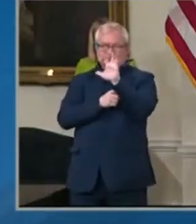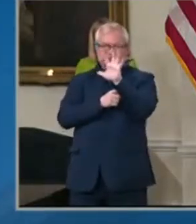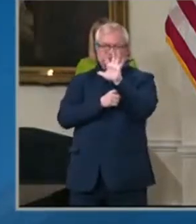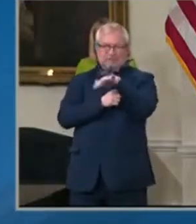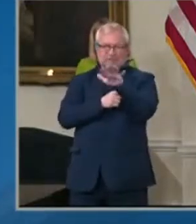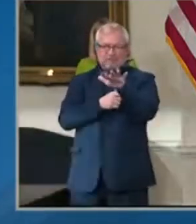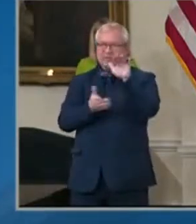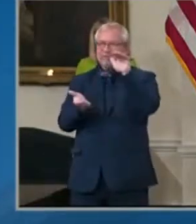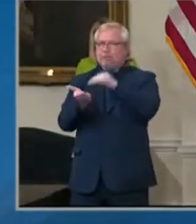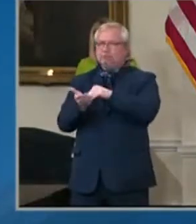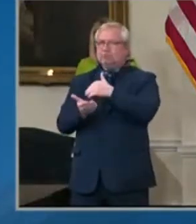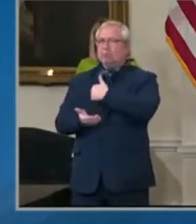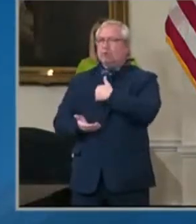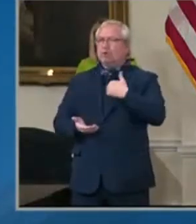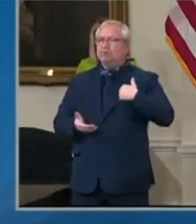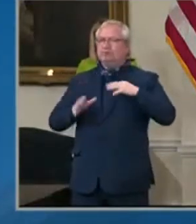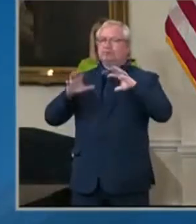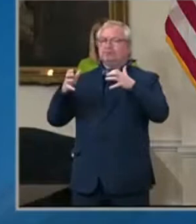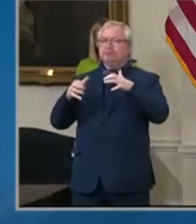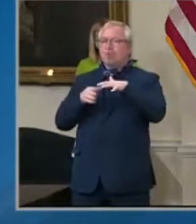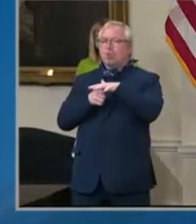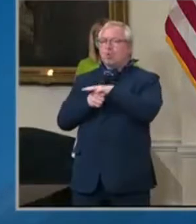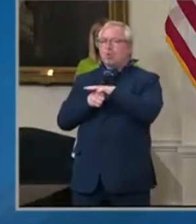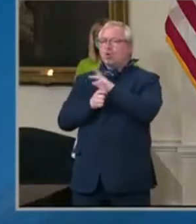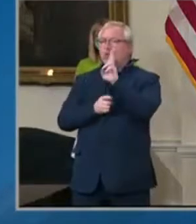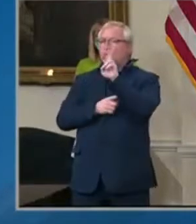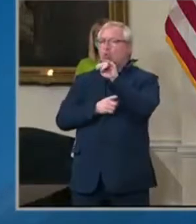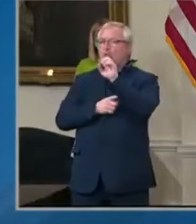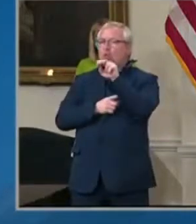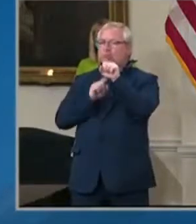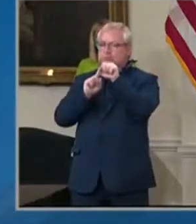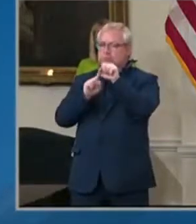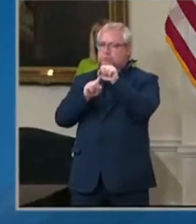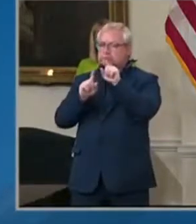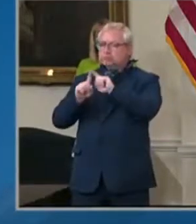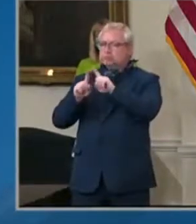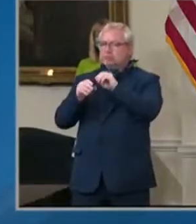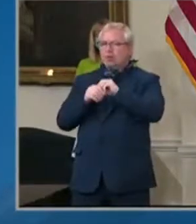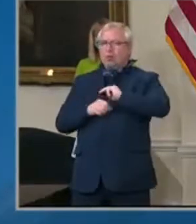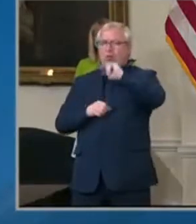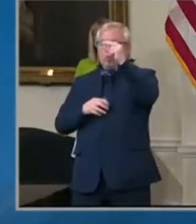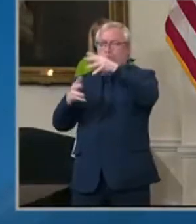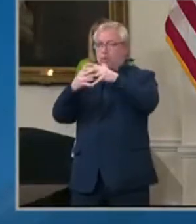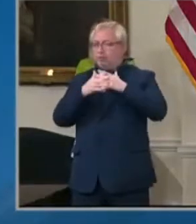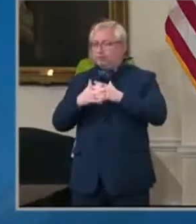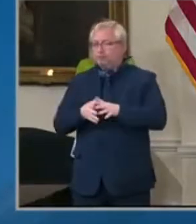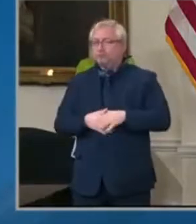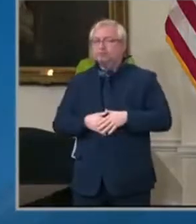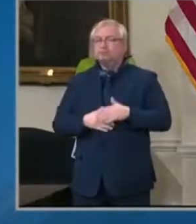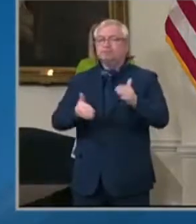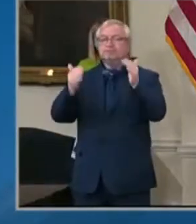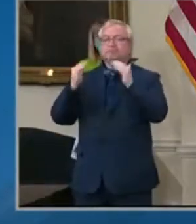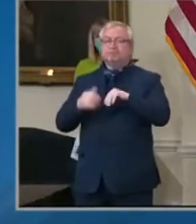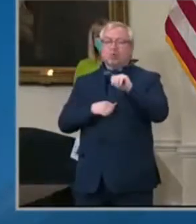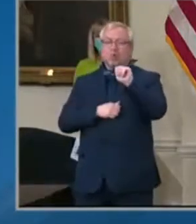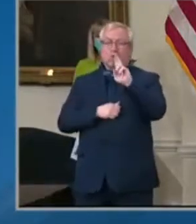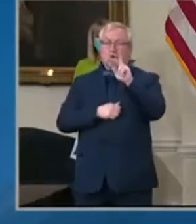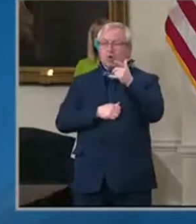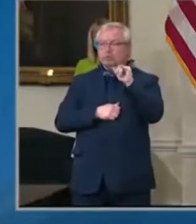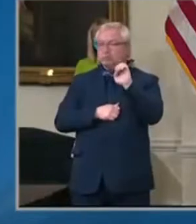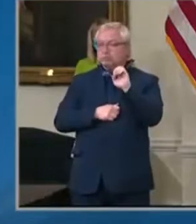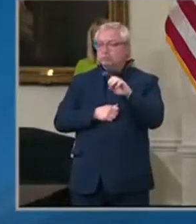in local unions all across North America, and Augie Chisera, who's the president of M&T